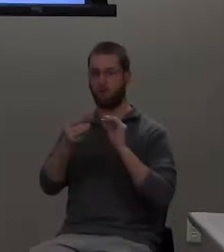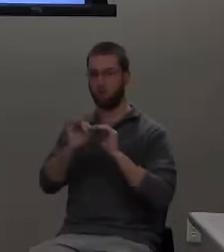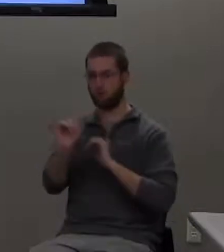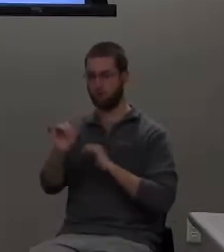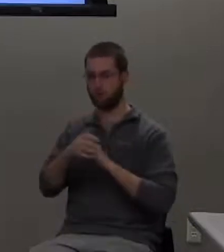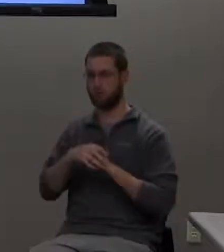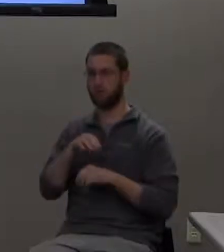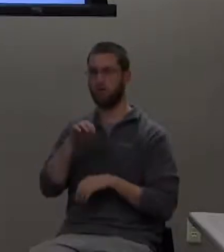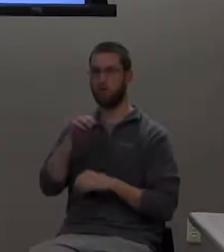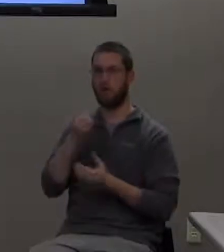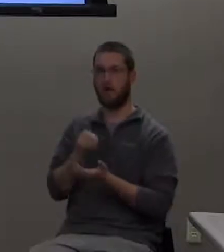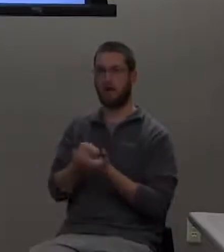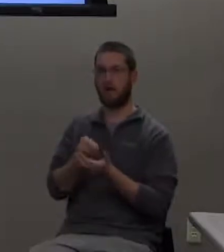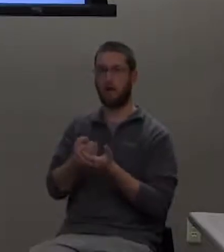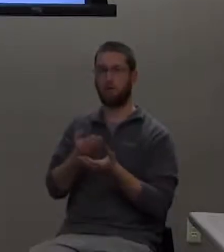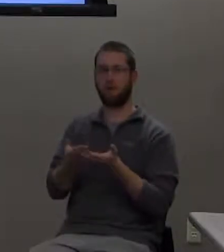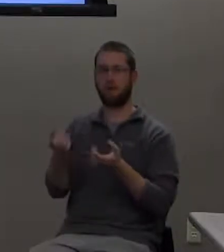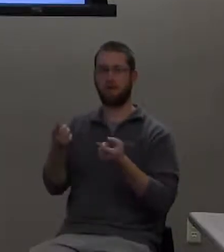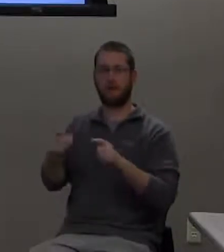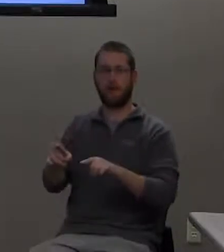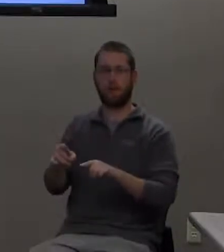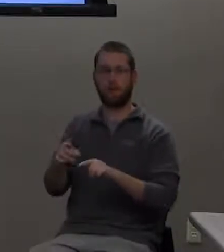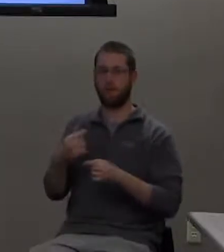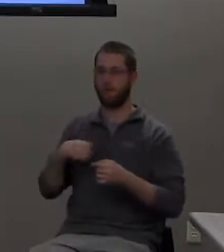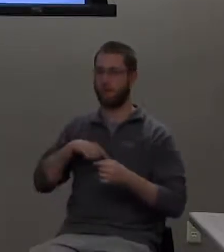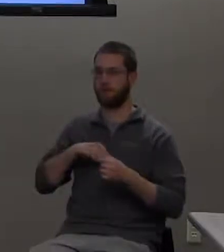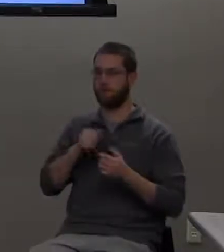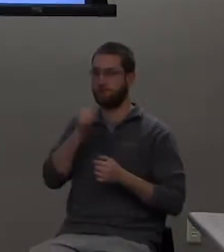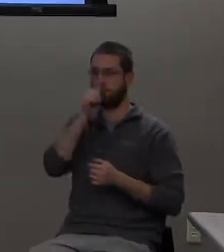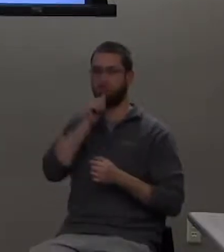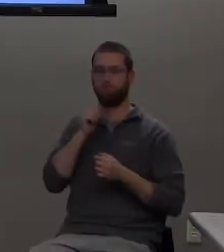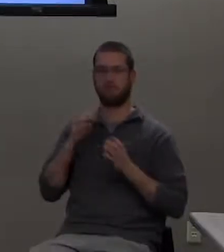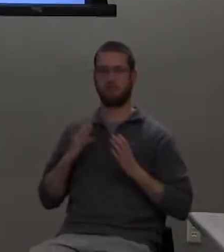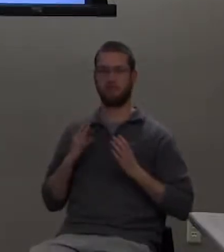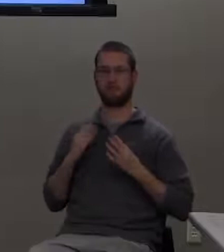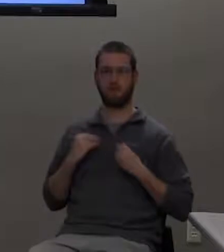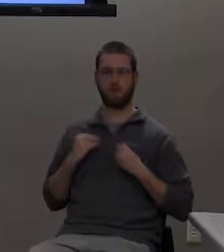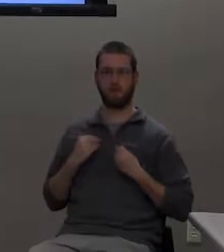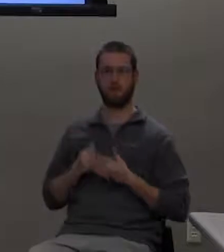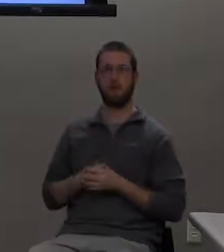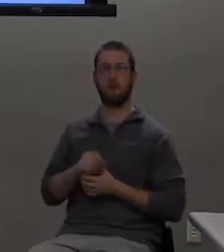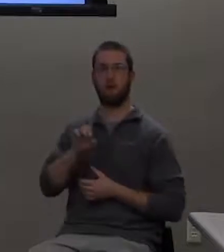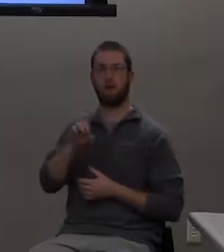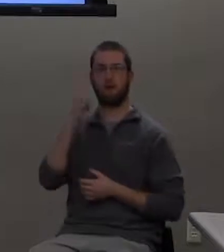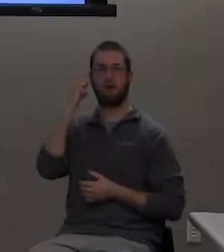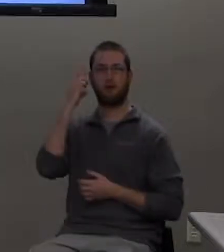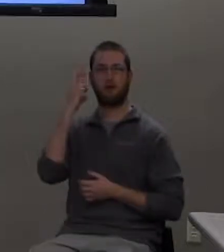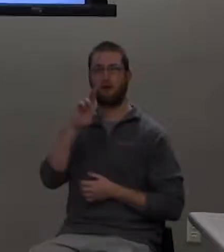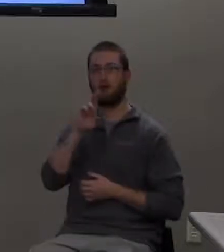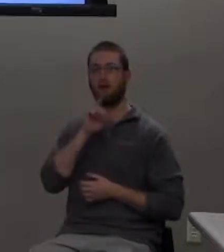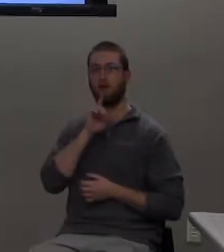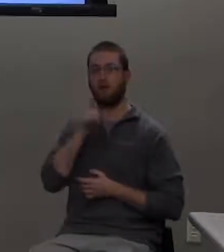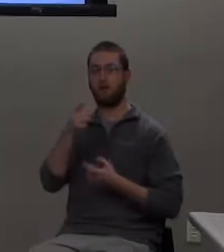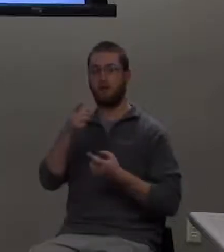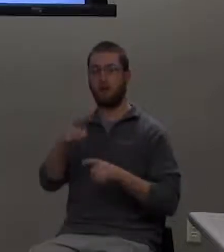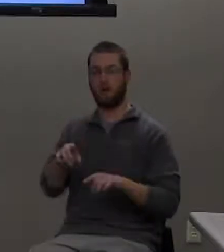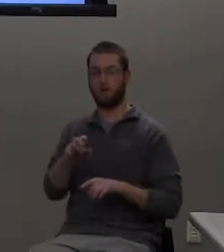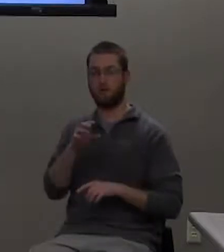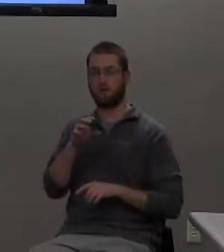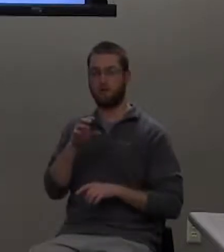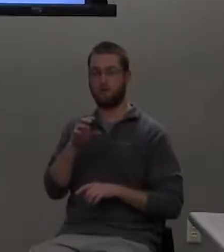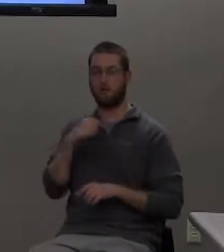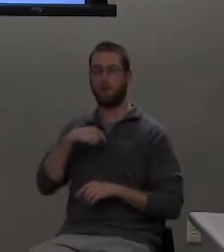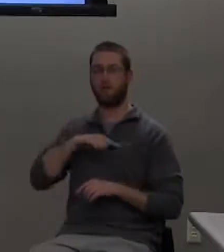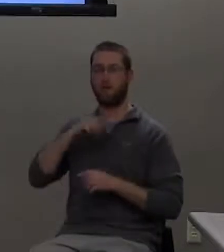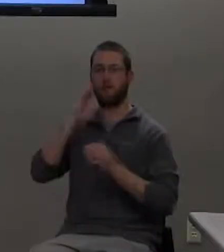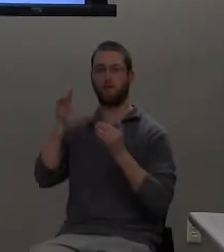global economic factors happen, and there's nothing you can do about that, as we have and are experiencing here. But the reality is, we try to focus on ones that